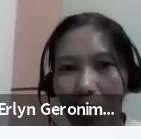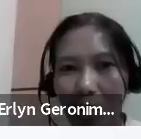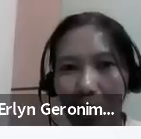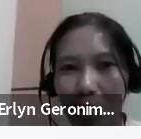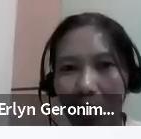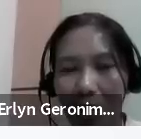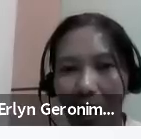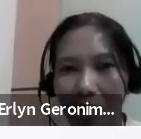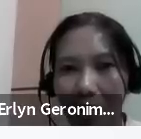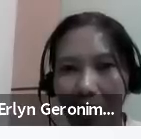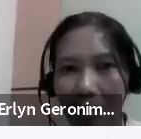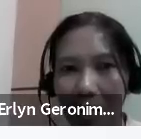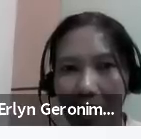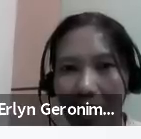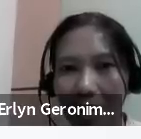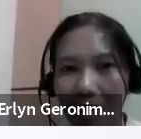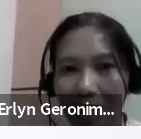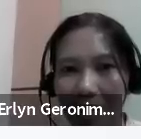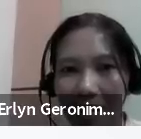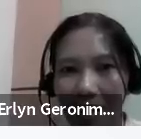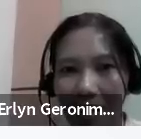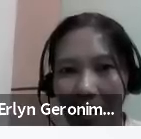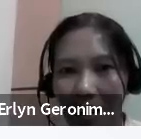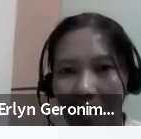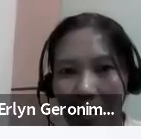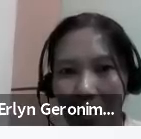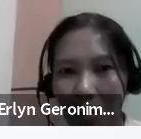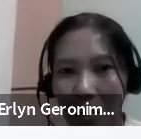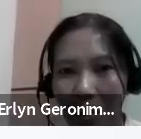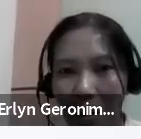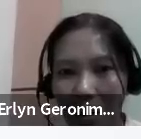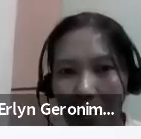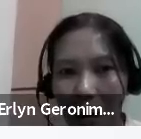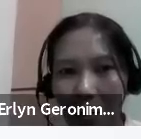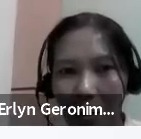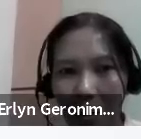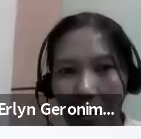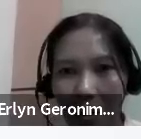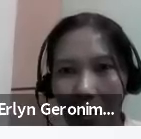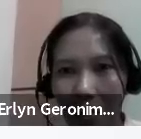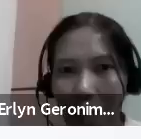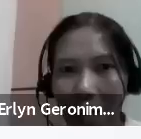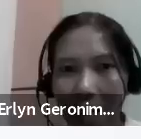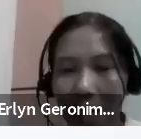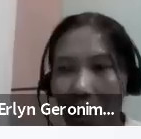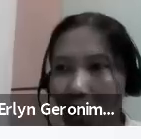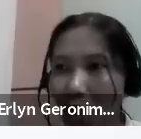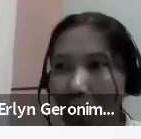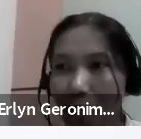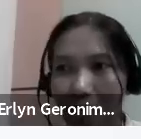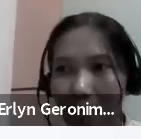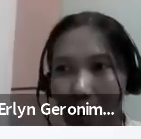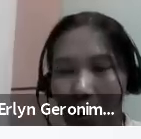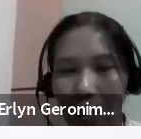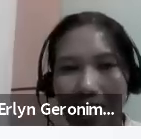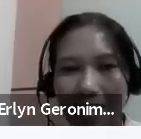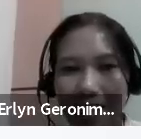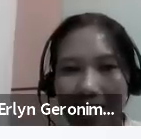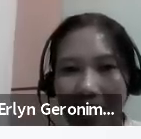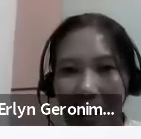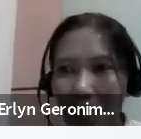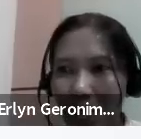shout out also to Sir Alvin Ringo Reyes, who was very proud of being a teacher to Miss